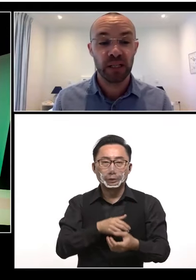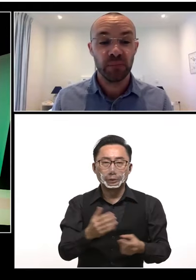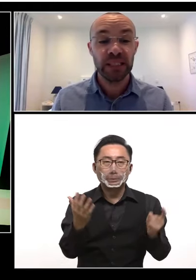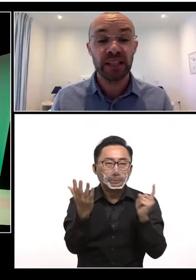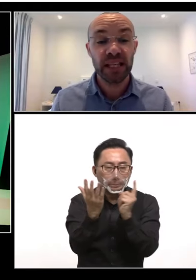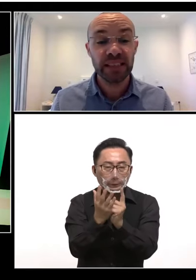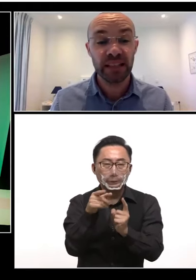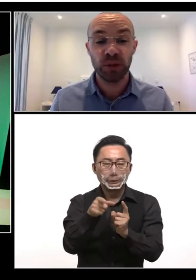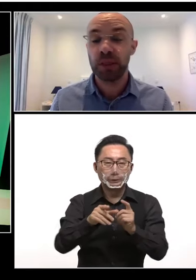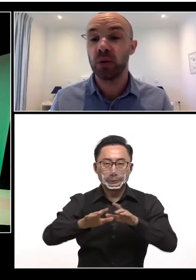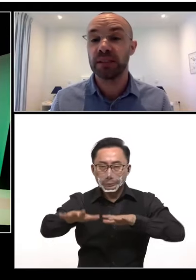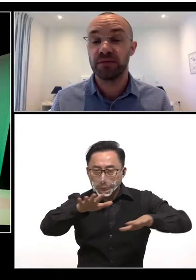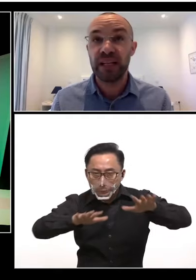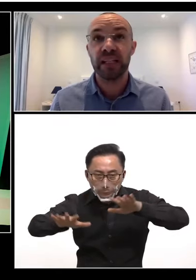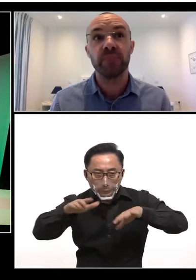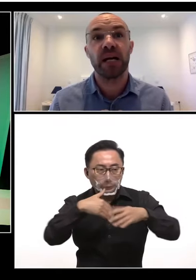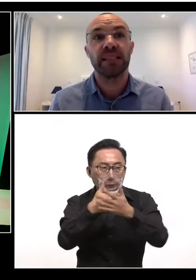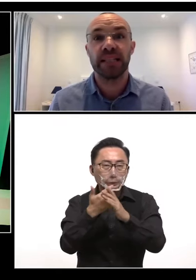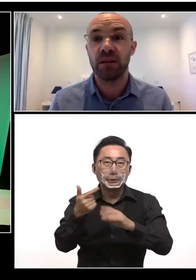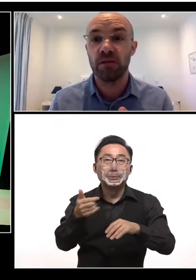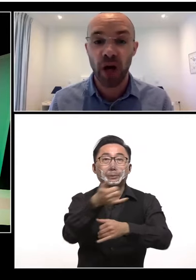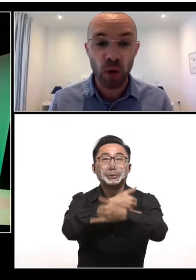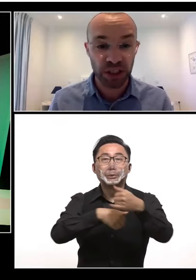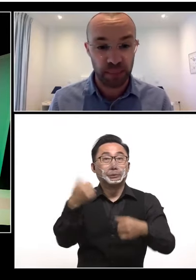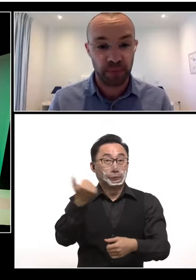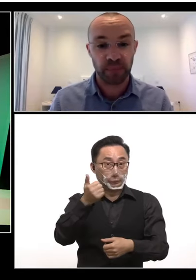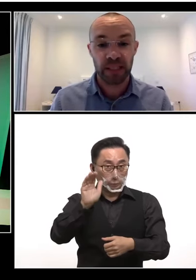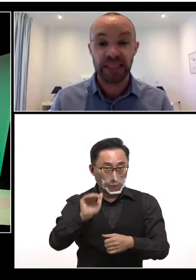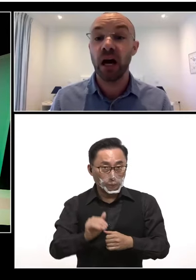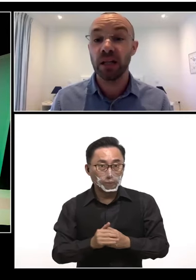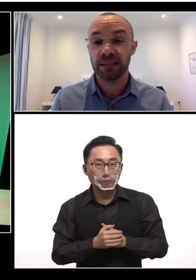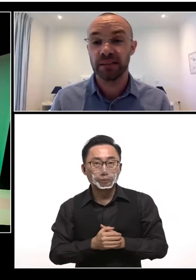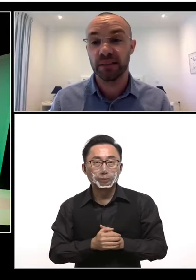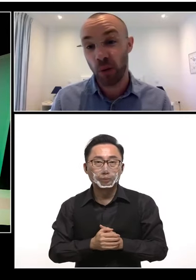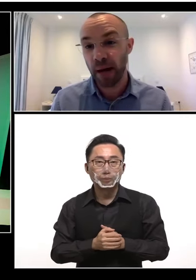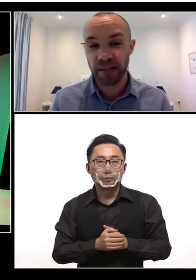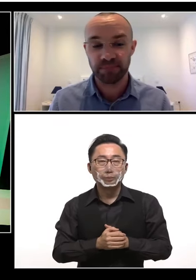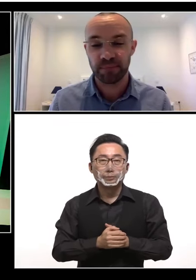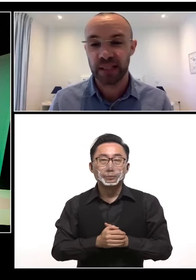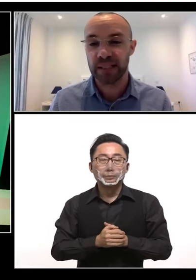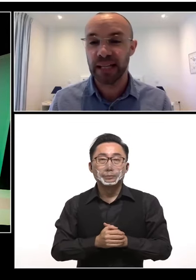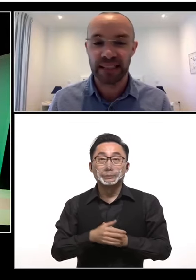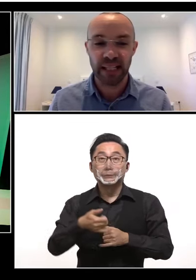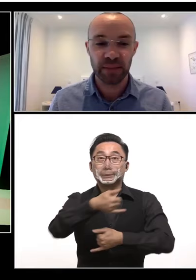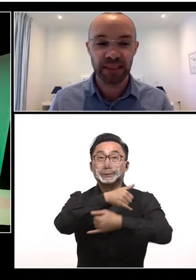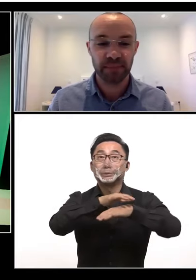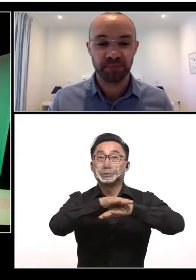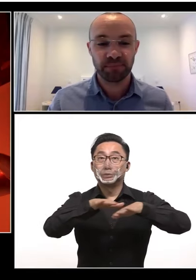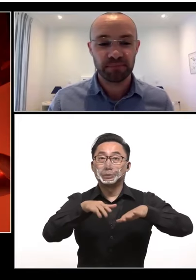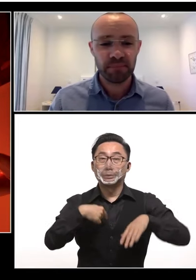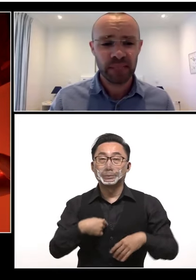it's theatre in which we all feel a sense of ownership. It's ours, not mine. Next slide,